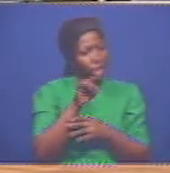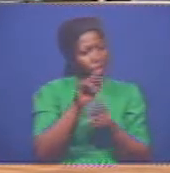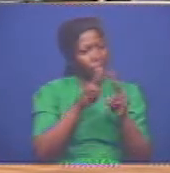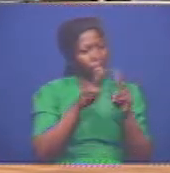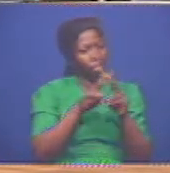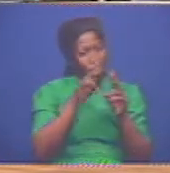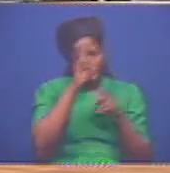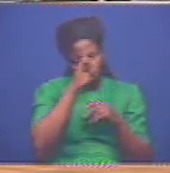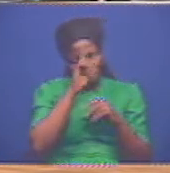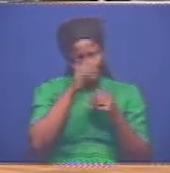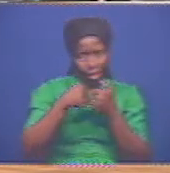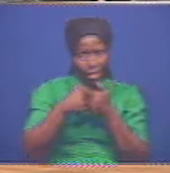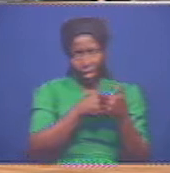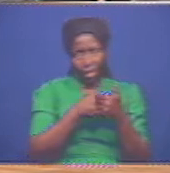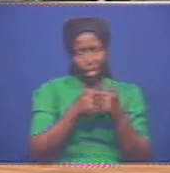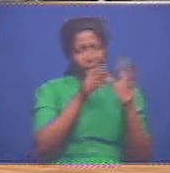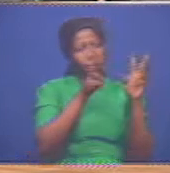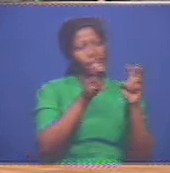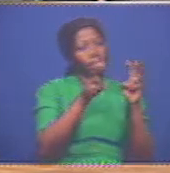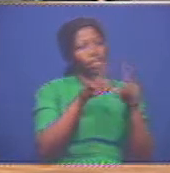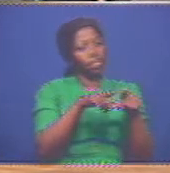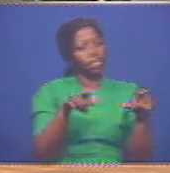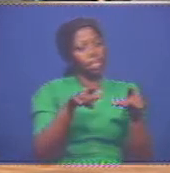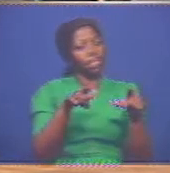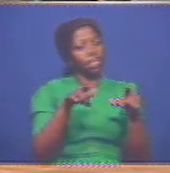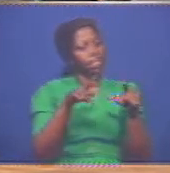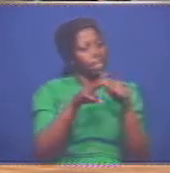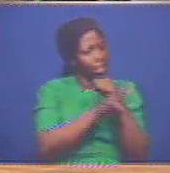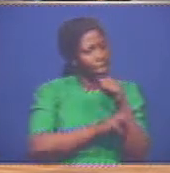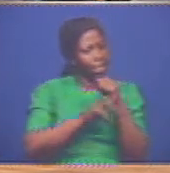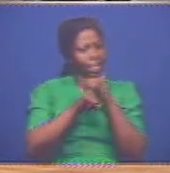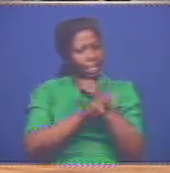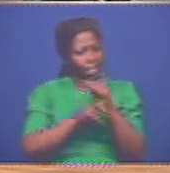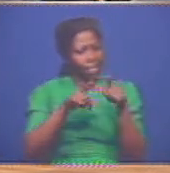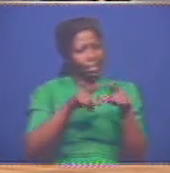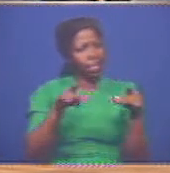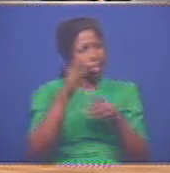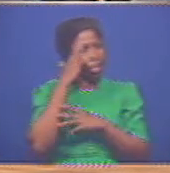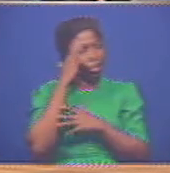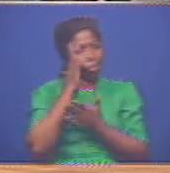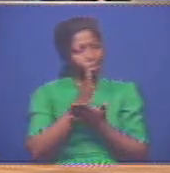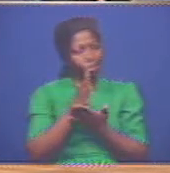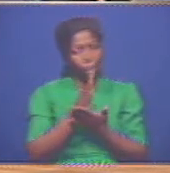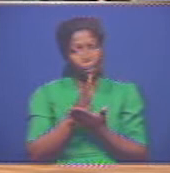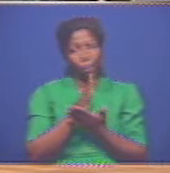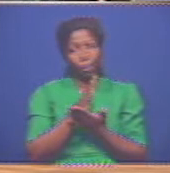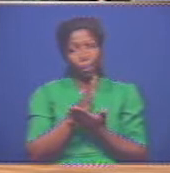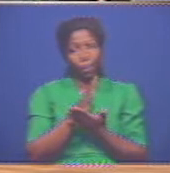challenge, the issue of land grabbing. And we know for sure that,